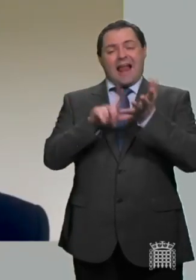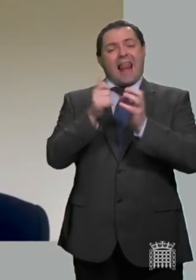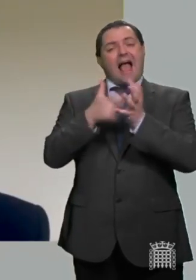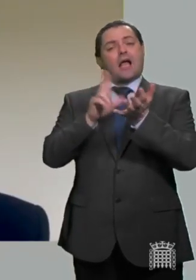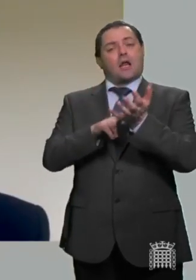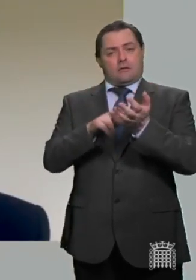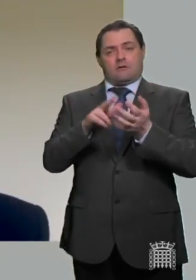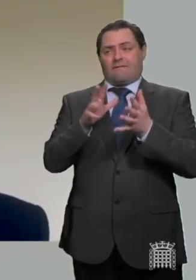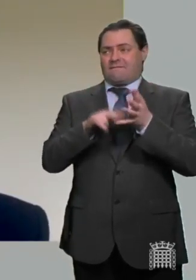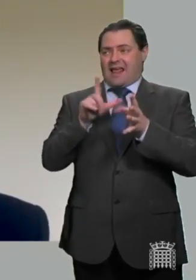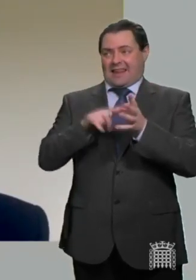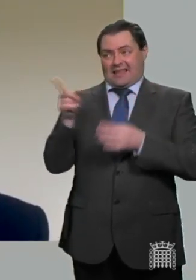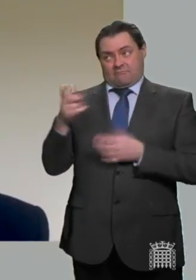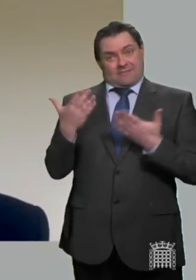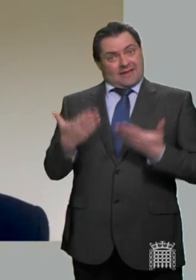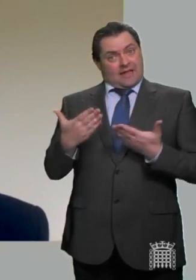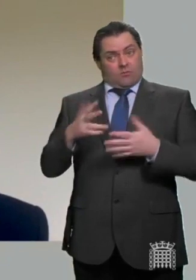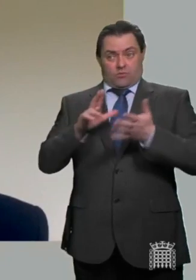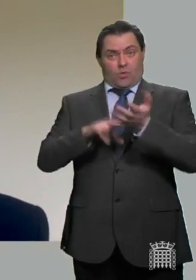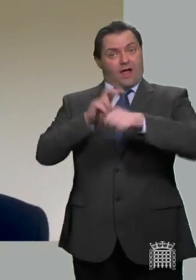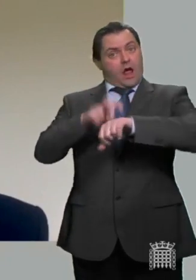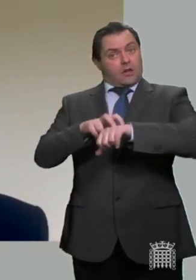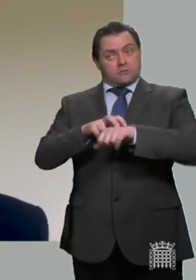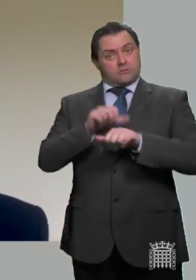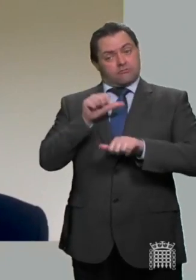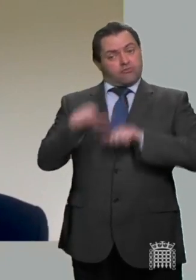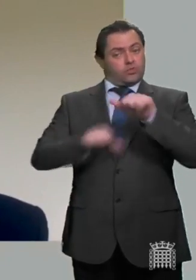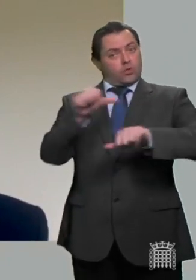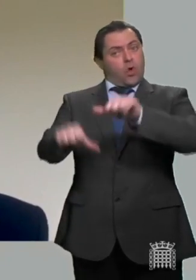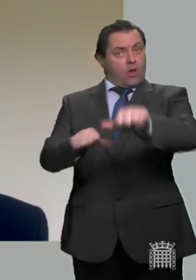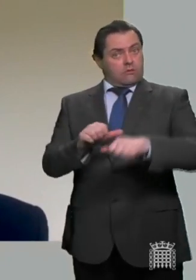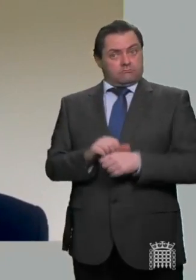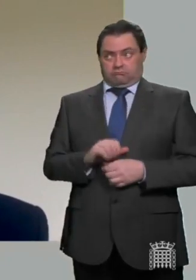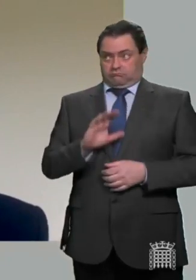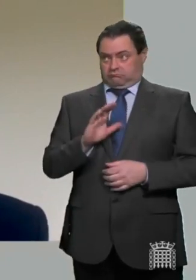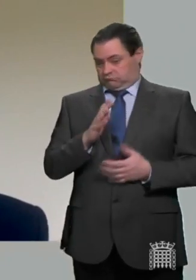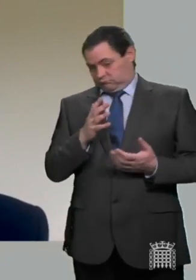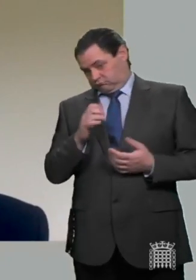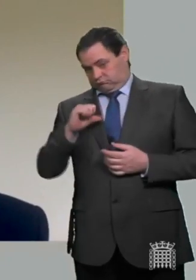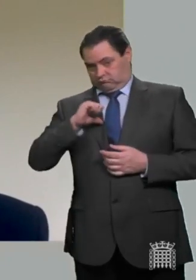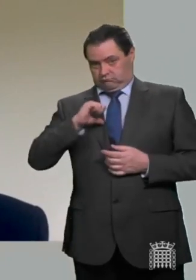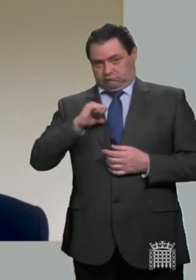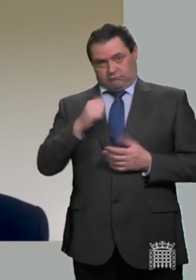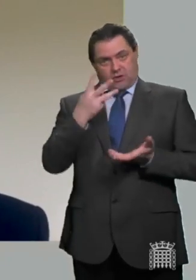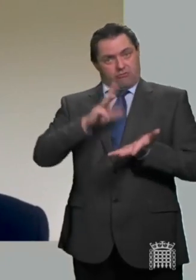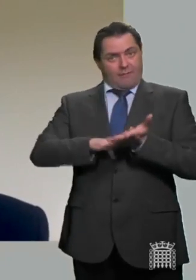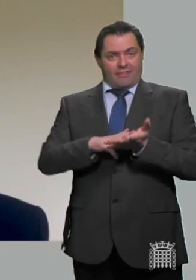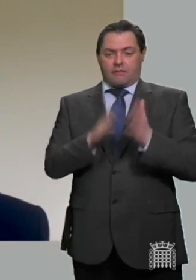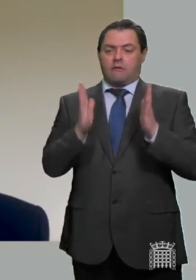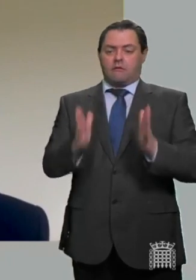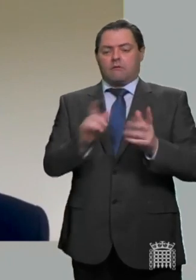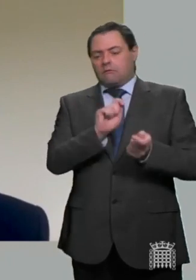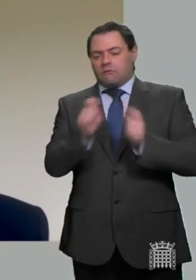in the third month of the Northern Ireland Protocol, and we're fast approaching the end of the three-month race period.